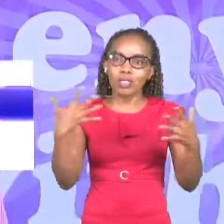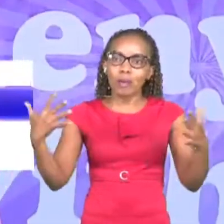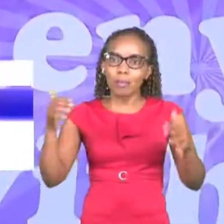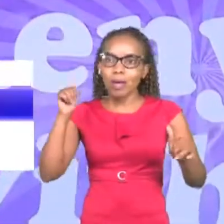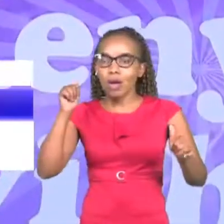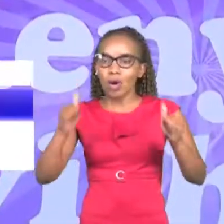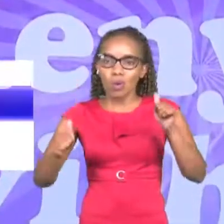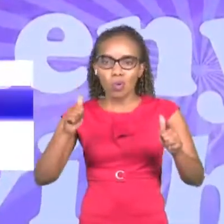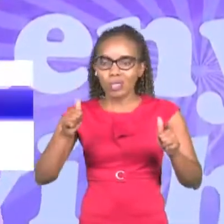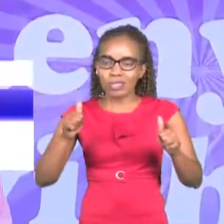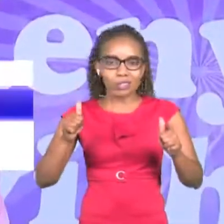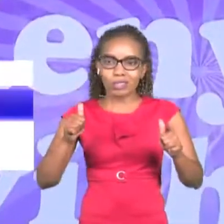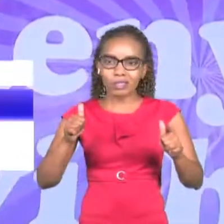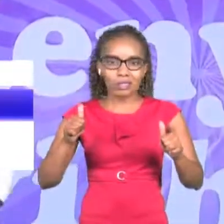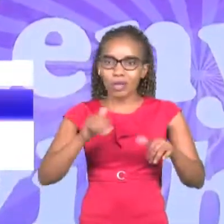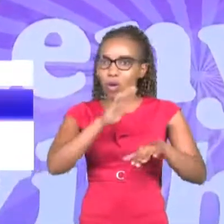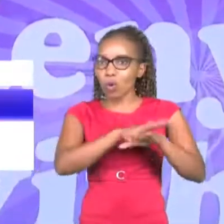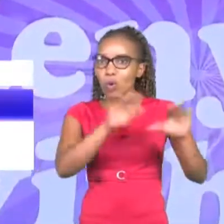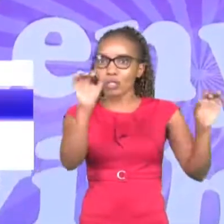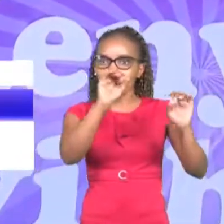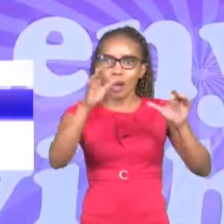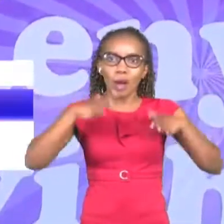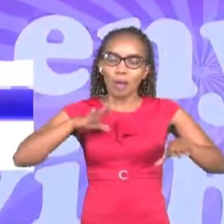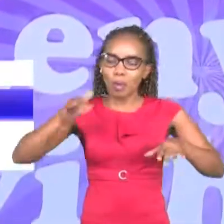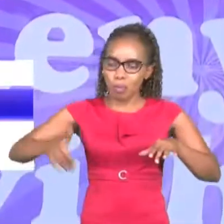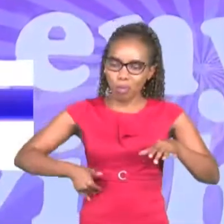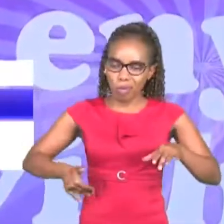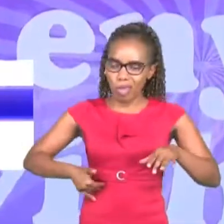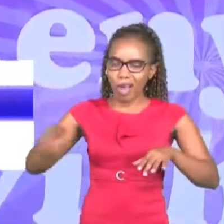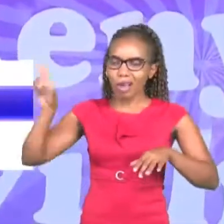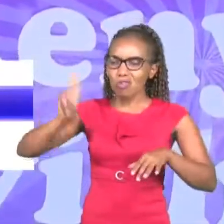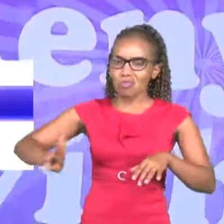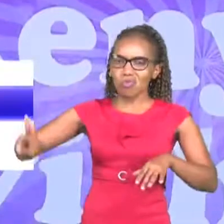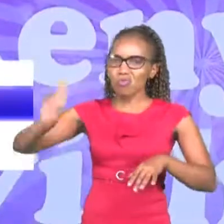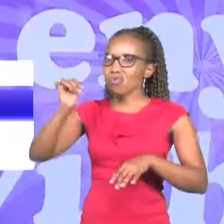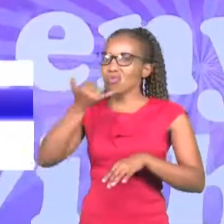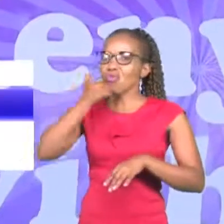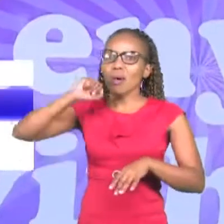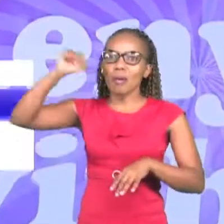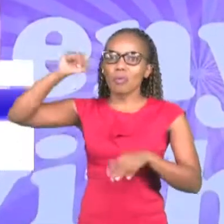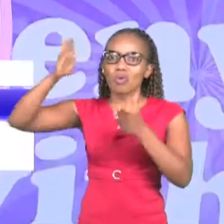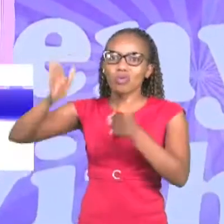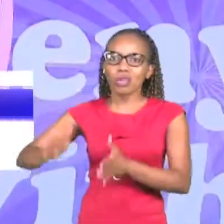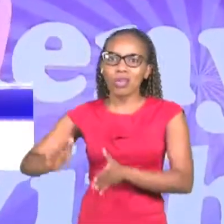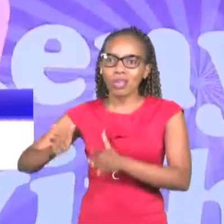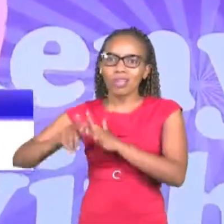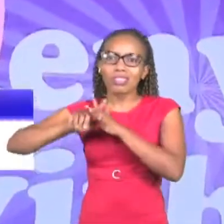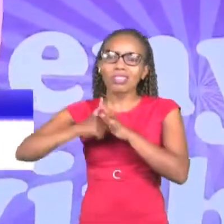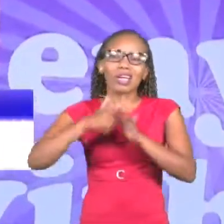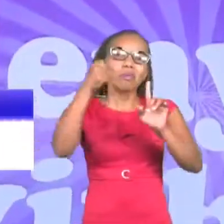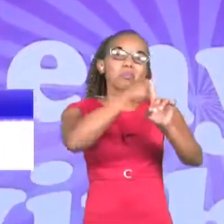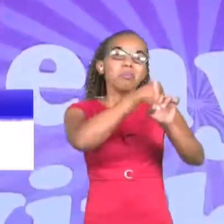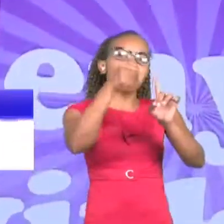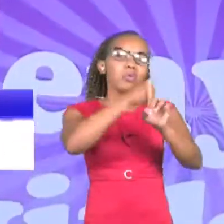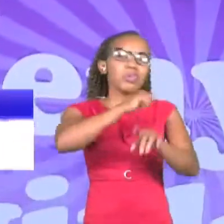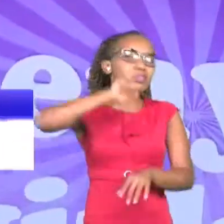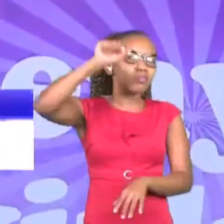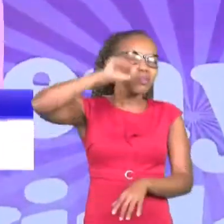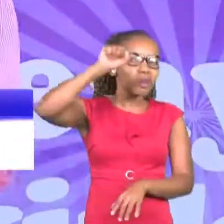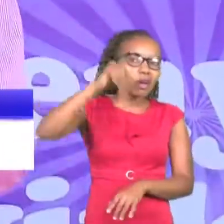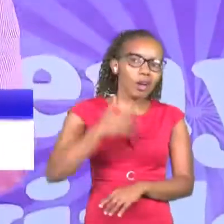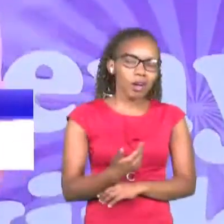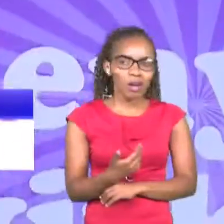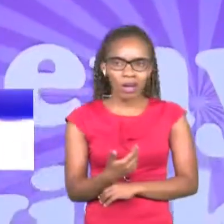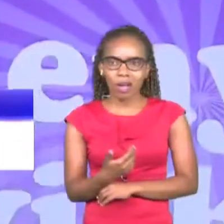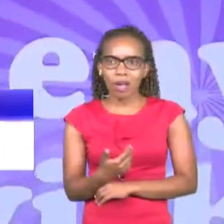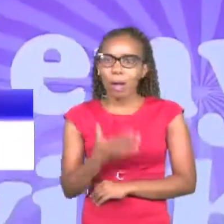akili kwa vijana kutumiwa na wanasiasa kulete vurugu za kisiasa, na hao